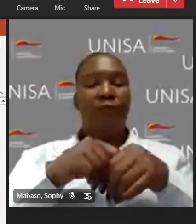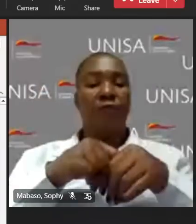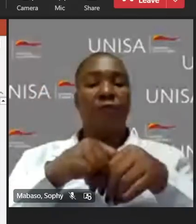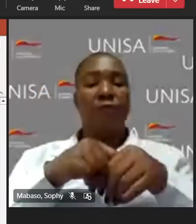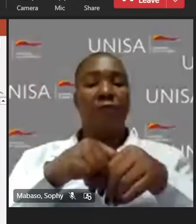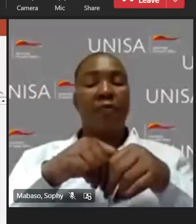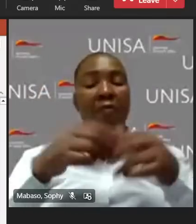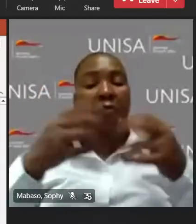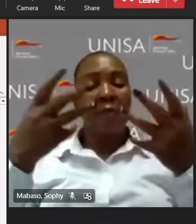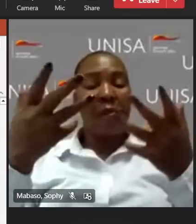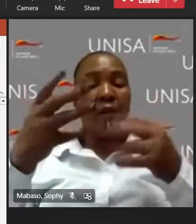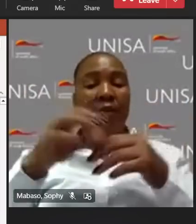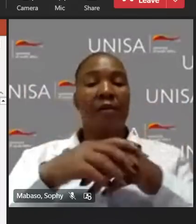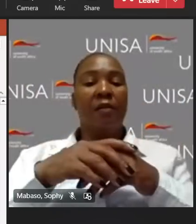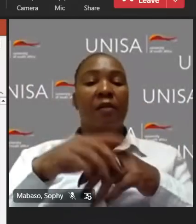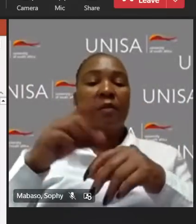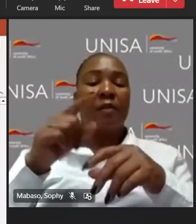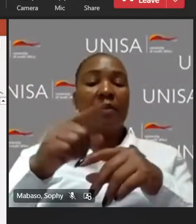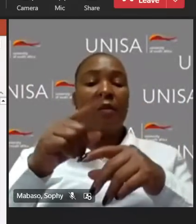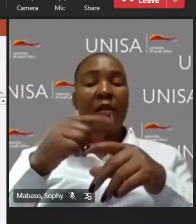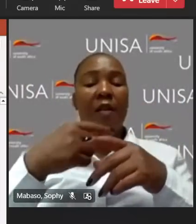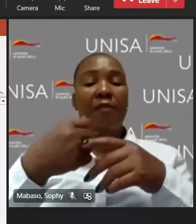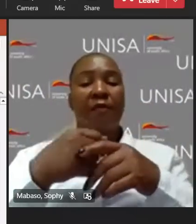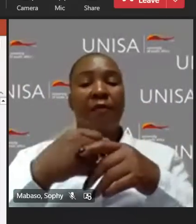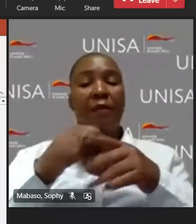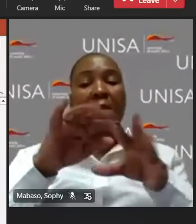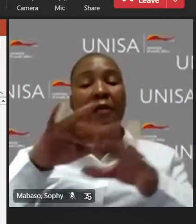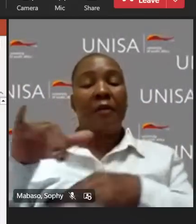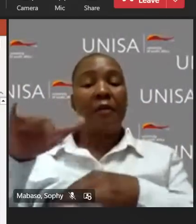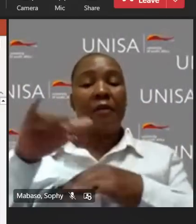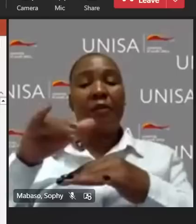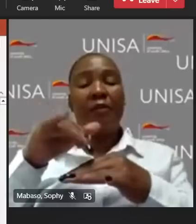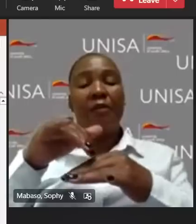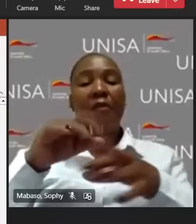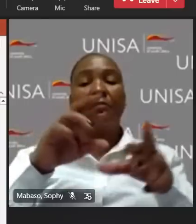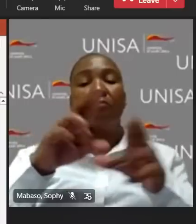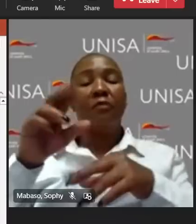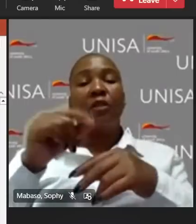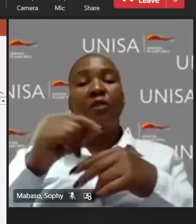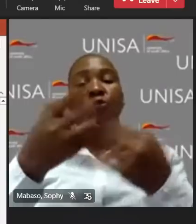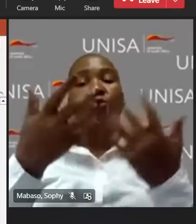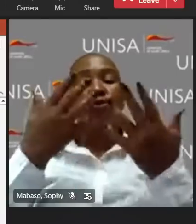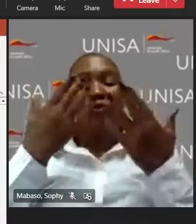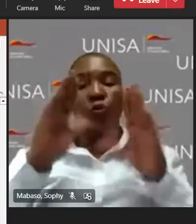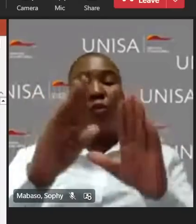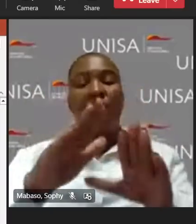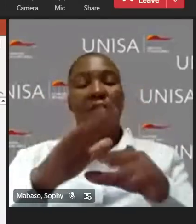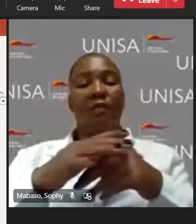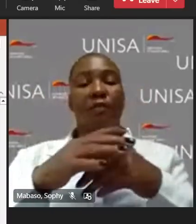However, we have an exception for the foreign students who have a valid permit